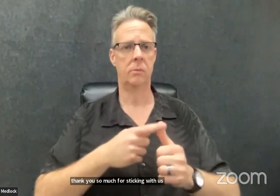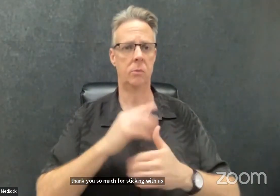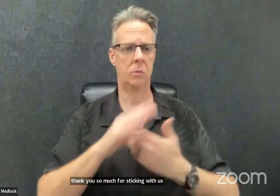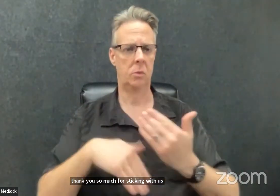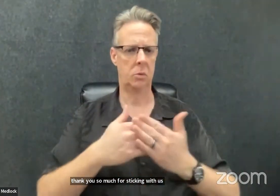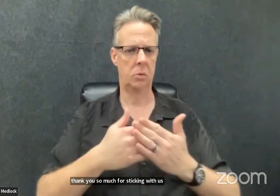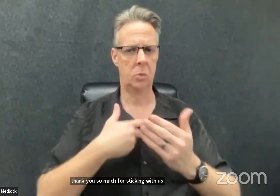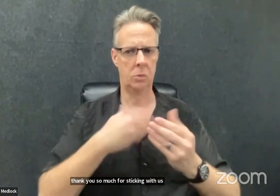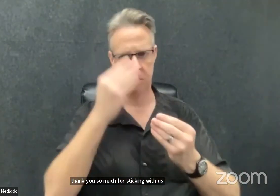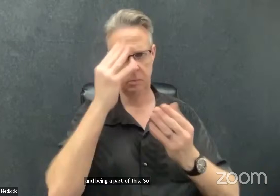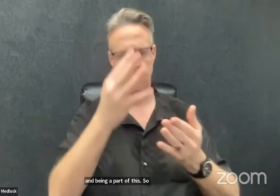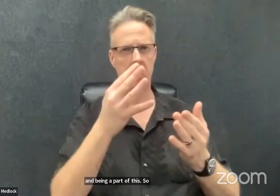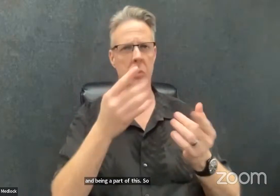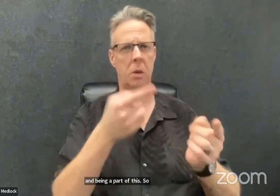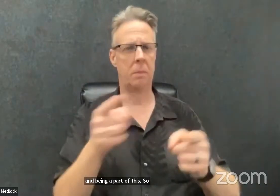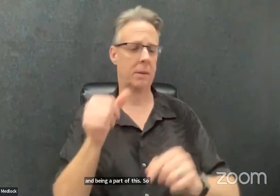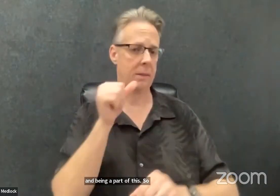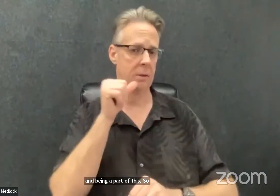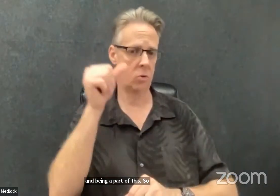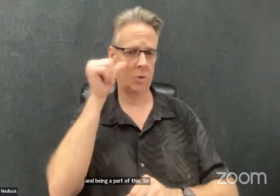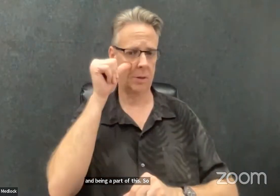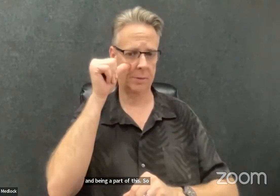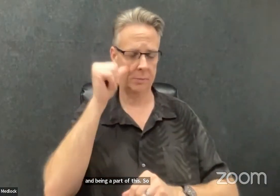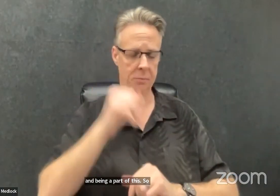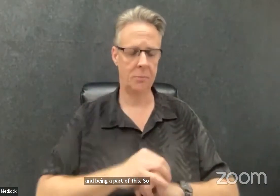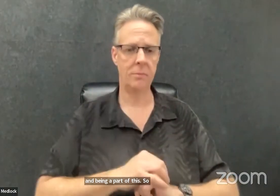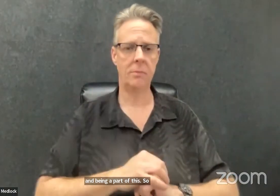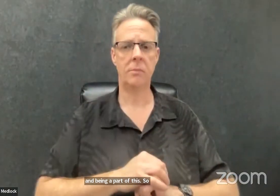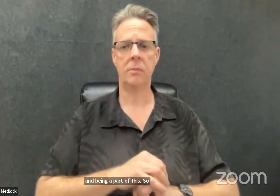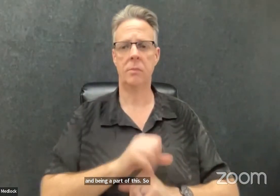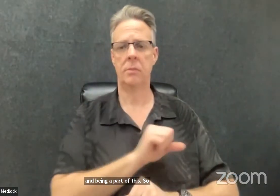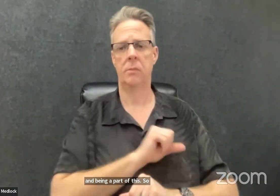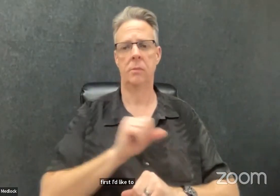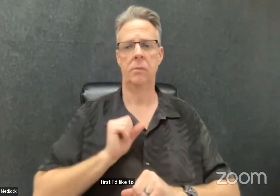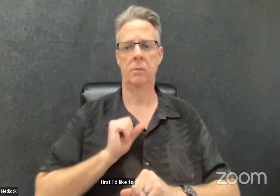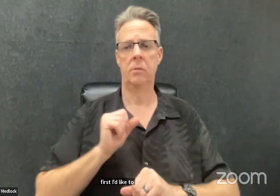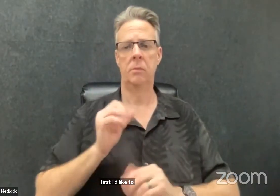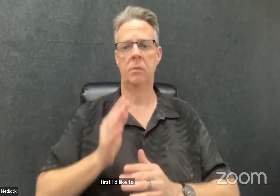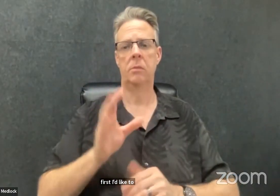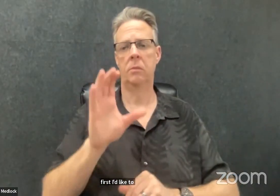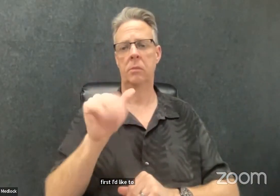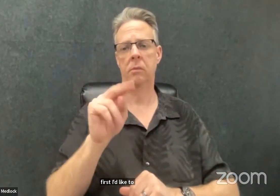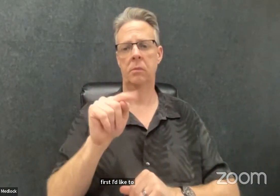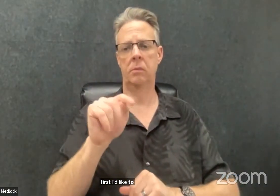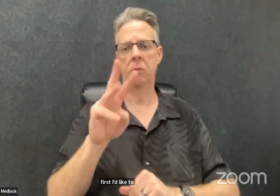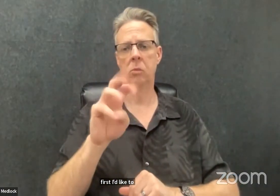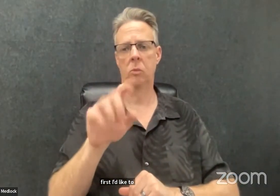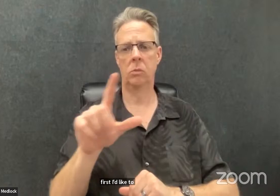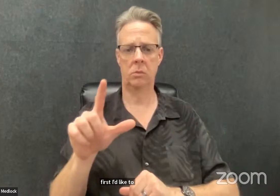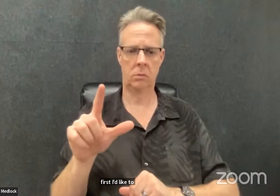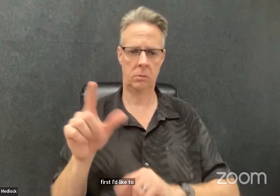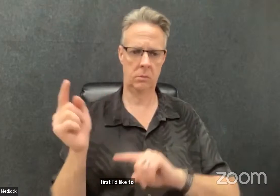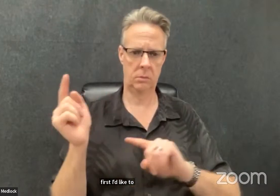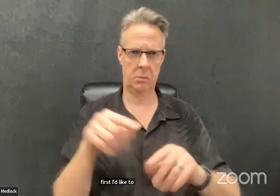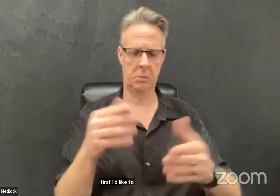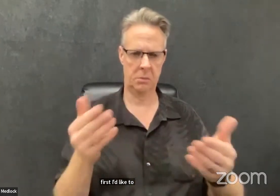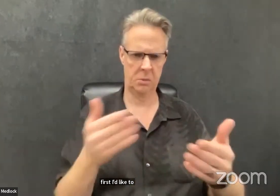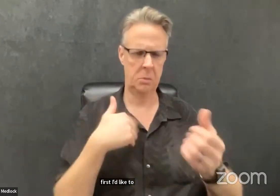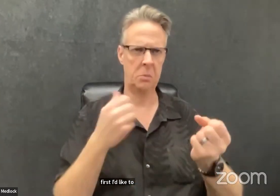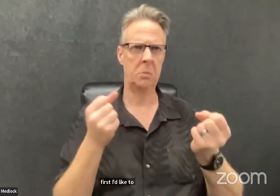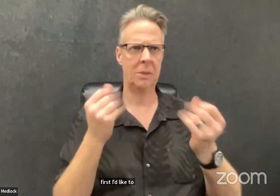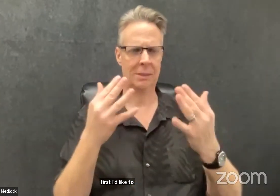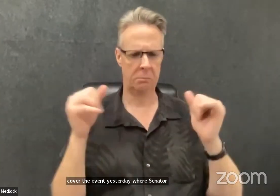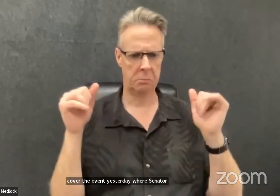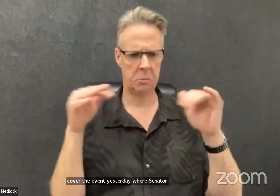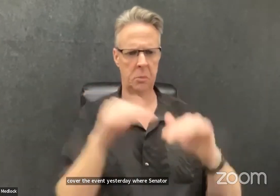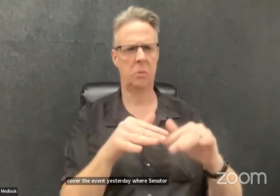the event yesterday where Senator Cantwell came to town, and we had a lot of folks at the